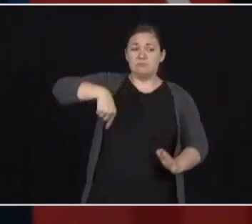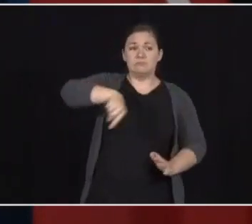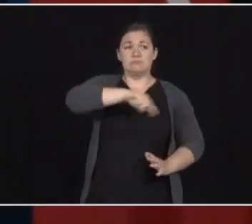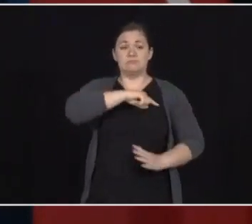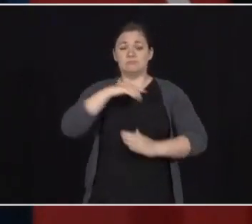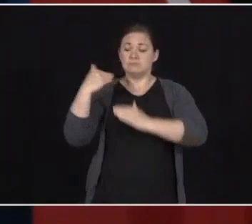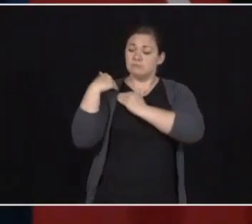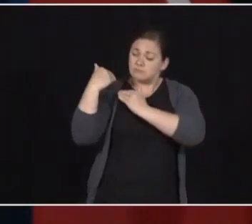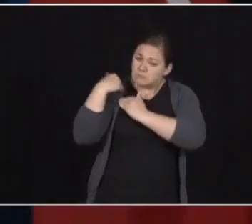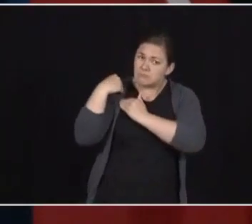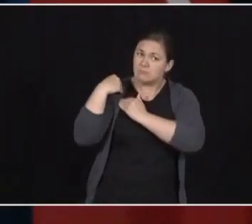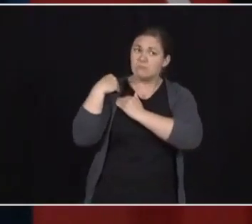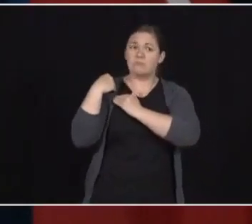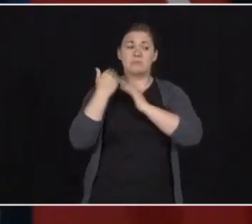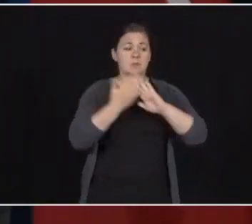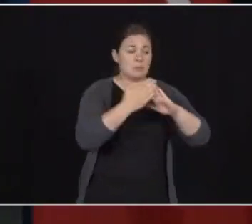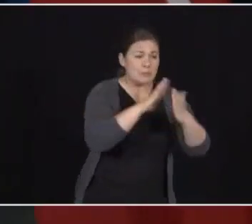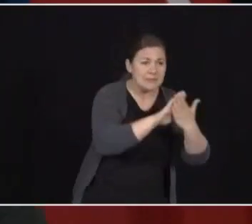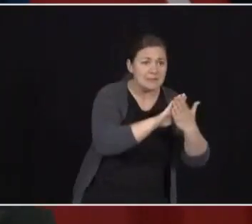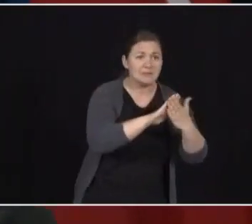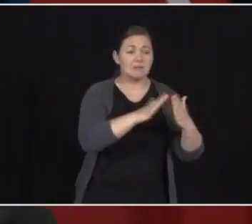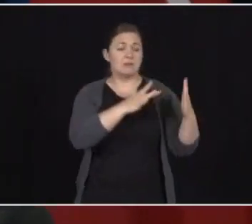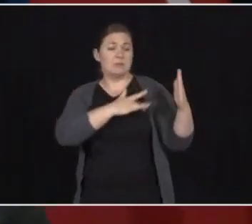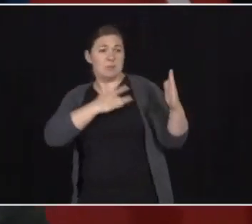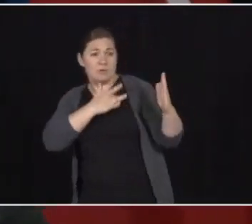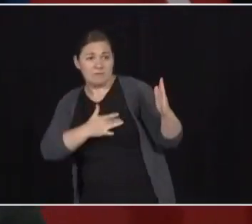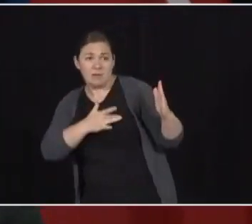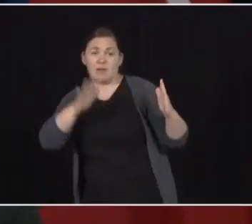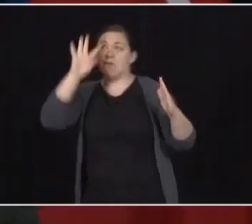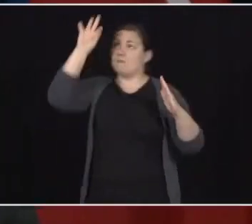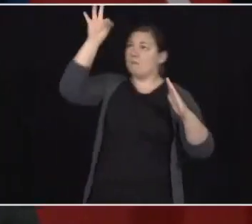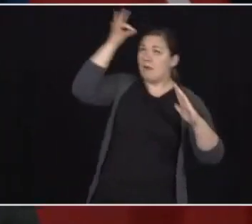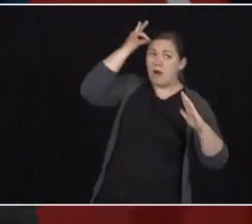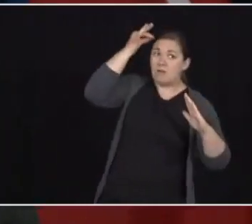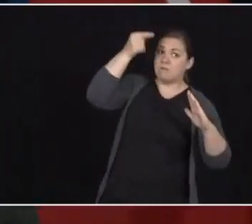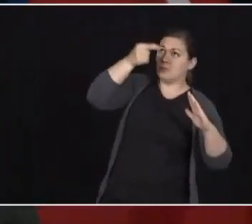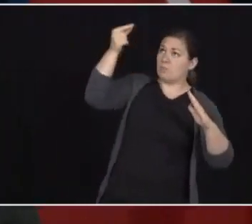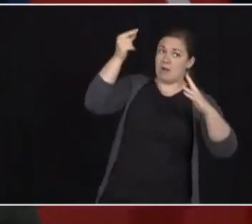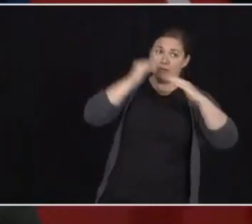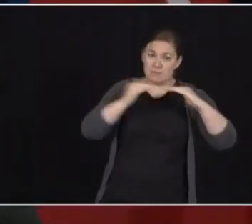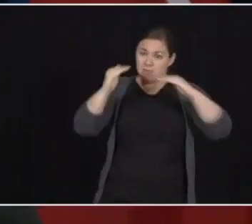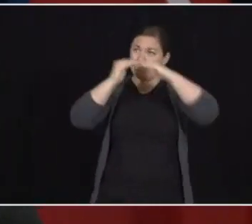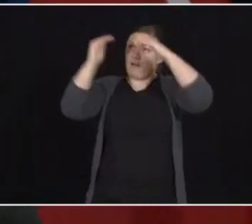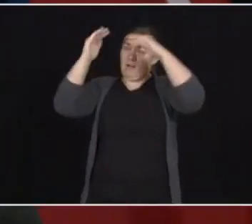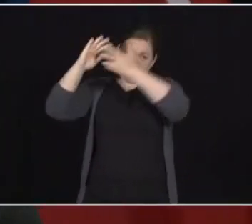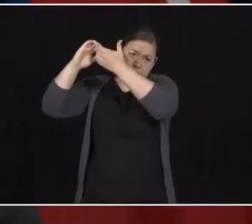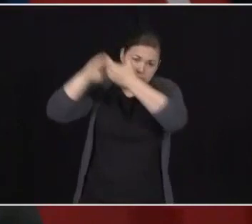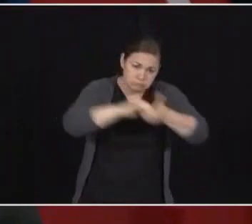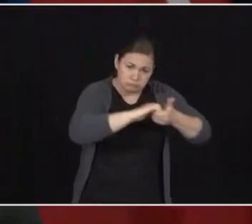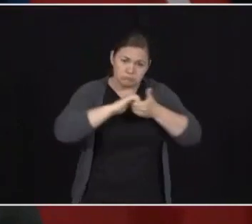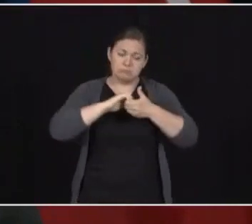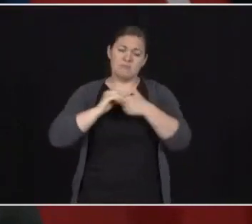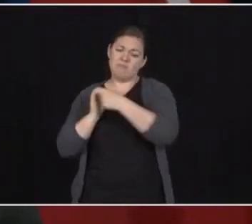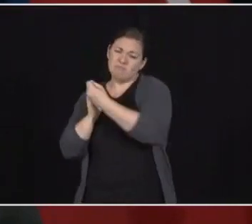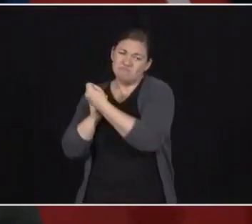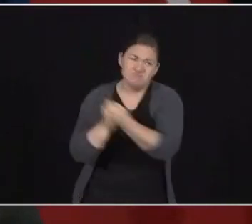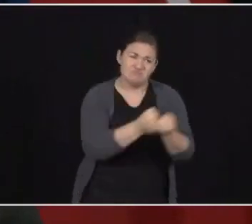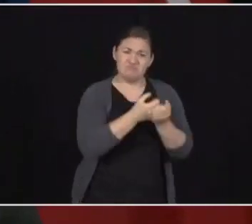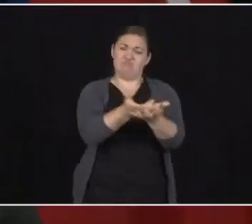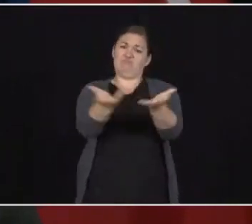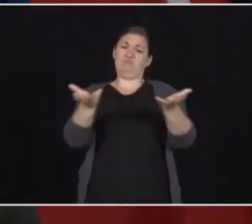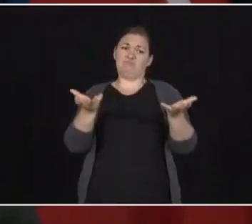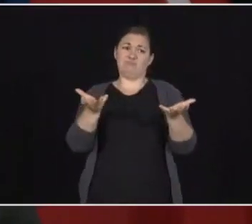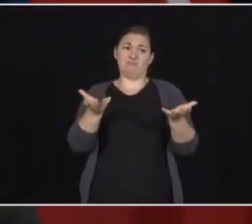government, to work together to support people through these difficult times. I know many of us feel a